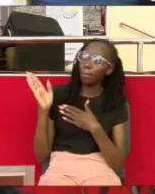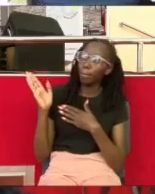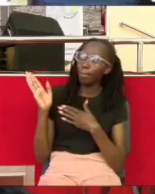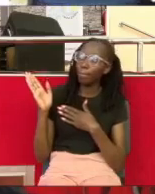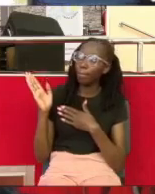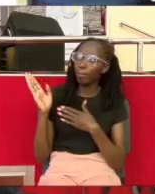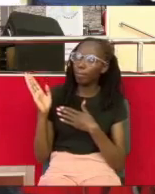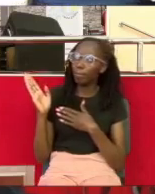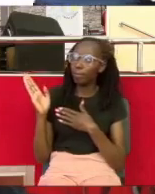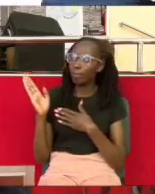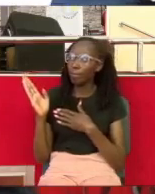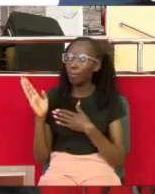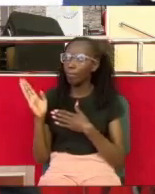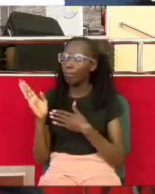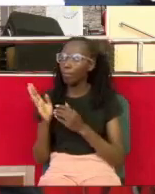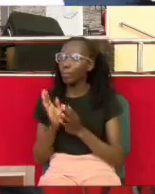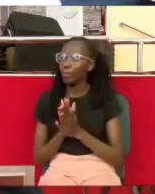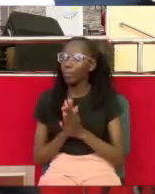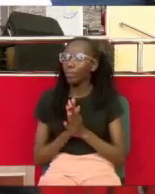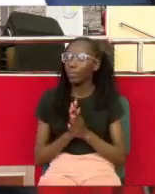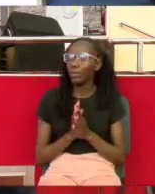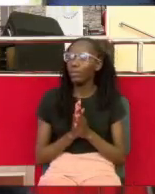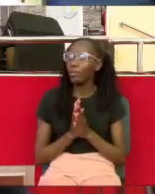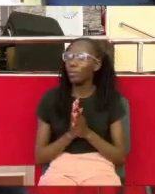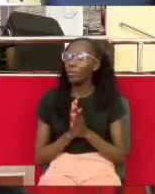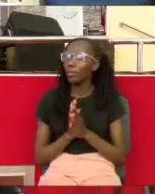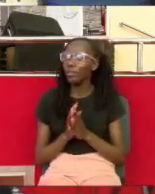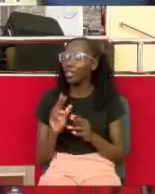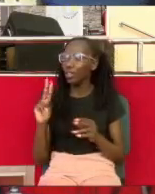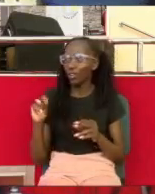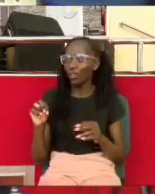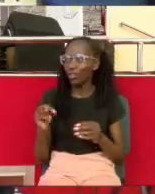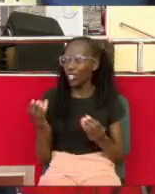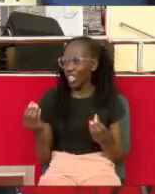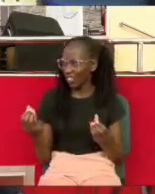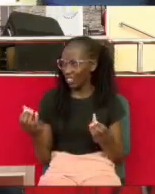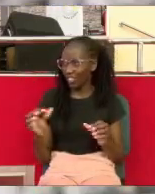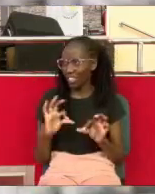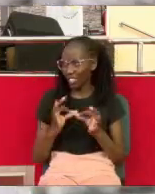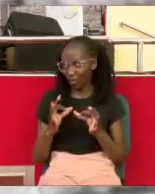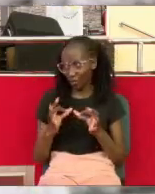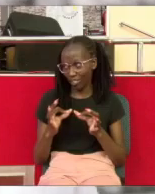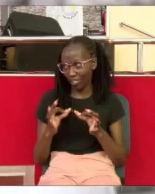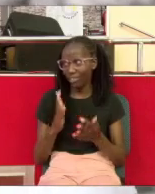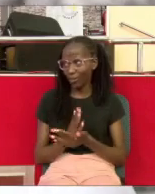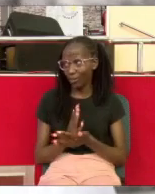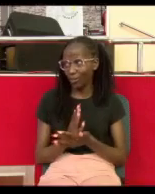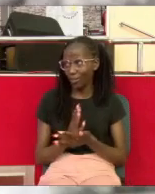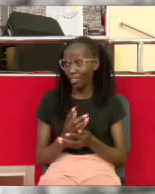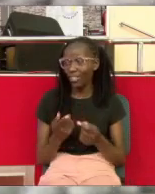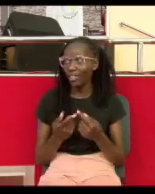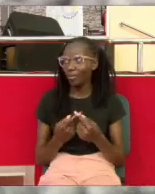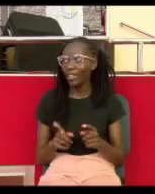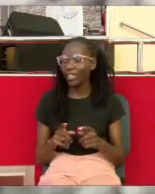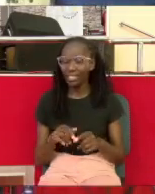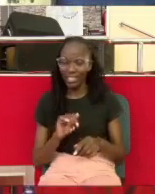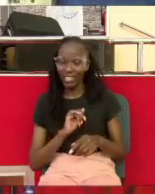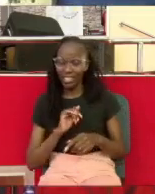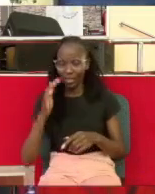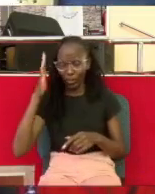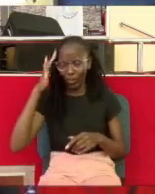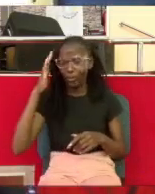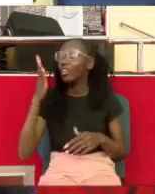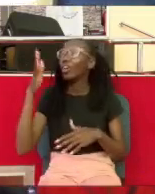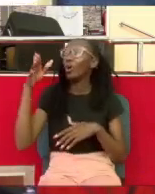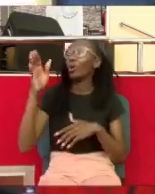It's not an easy job to be an interpreter. I'm one of them, and I know it takes the hand of